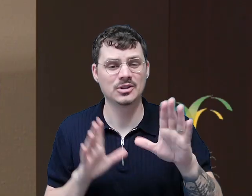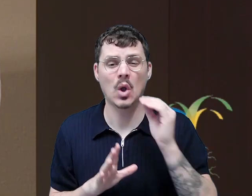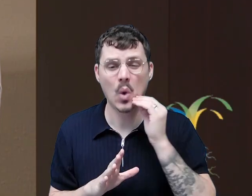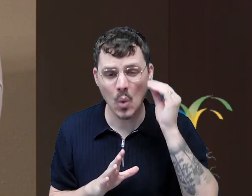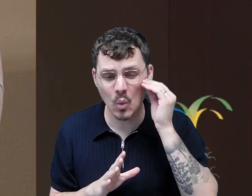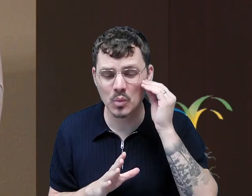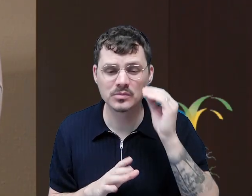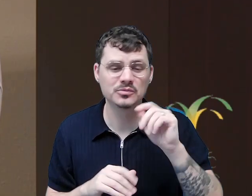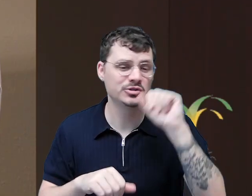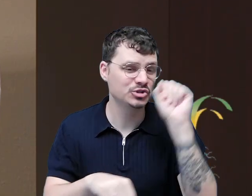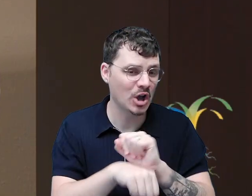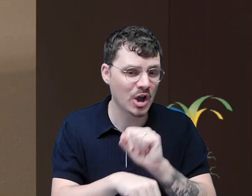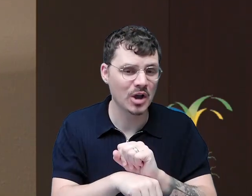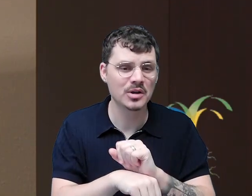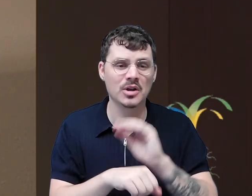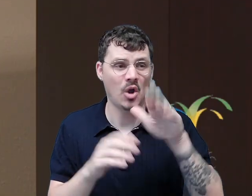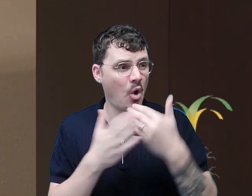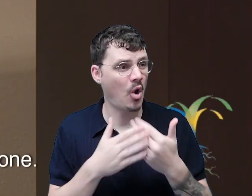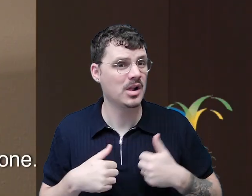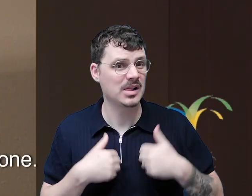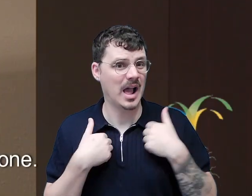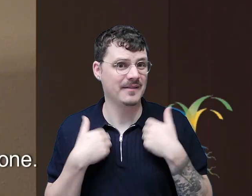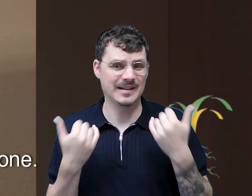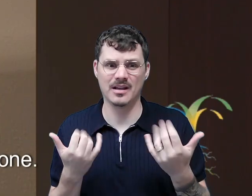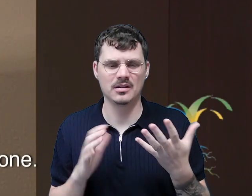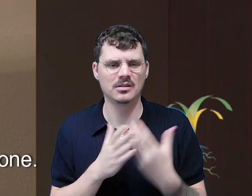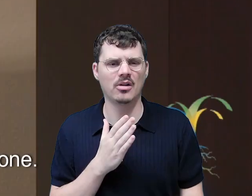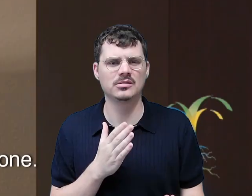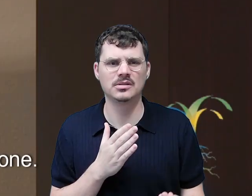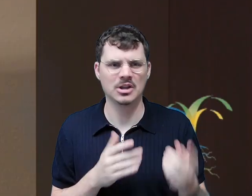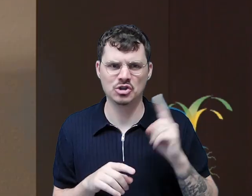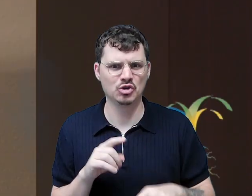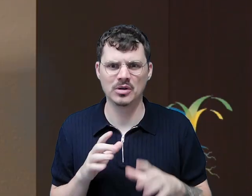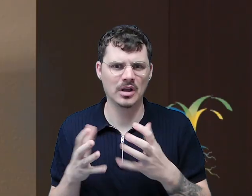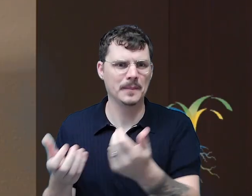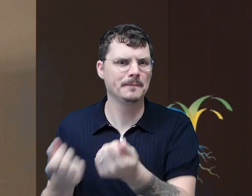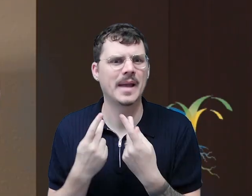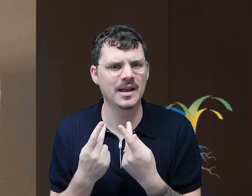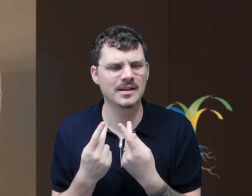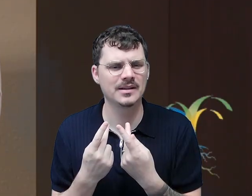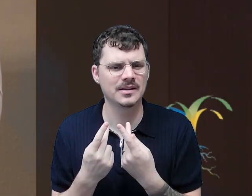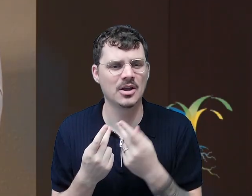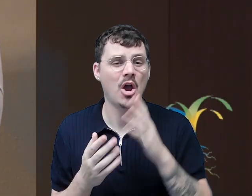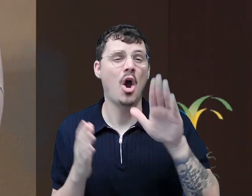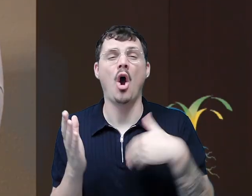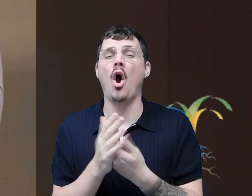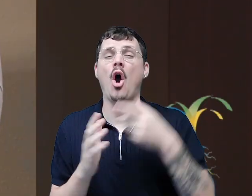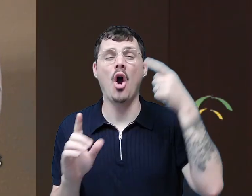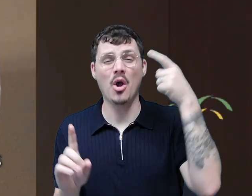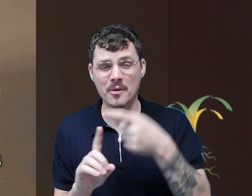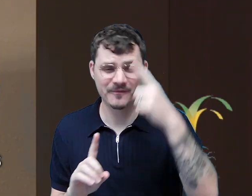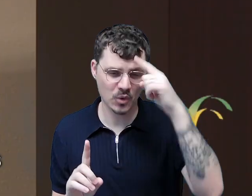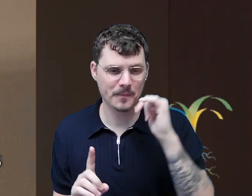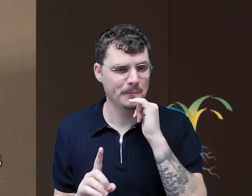But his home and his job and a whole lot of his life was gone. Couldn't get it back.